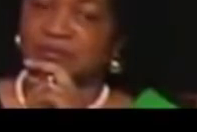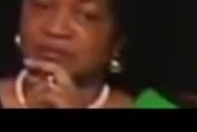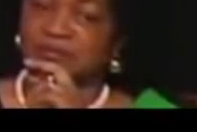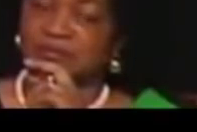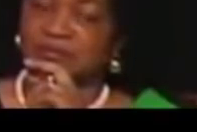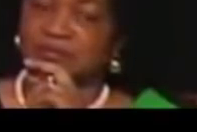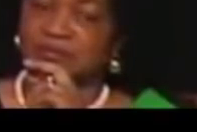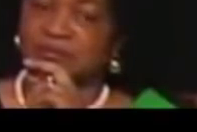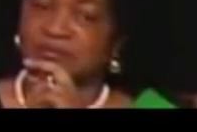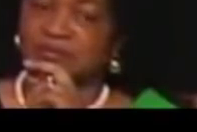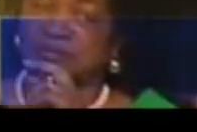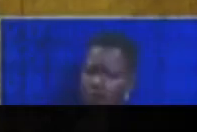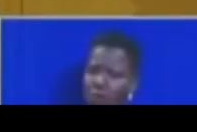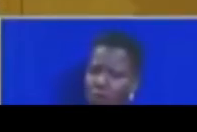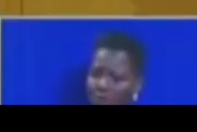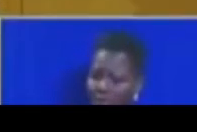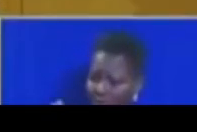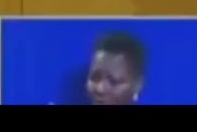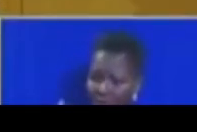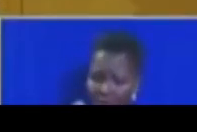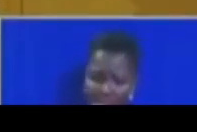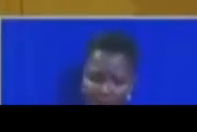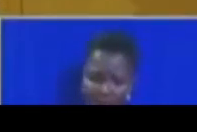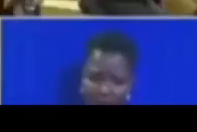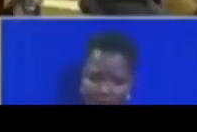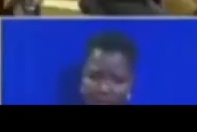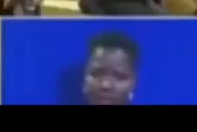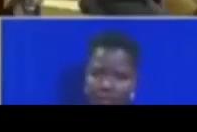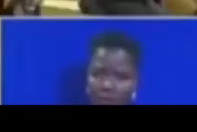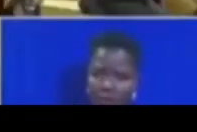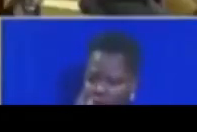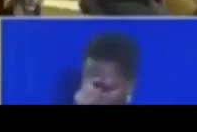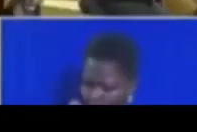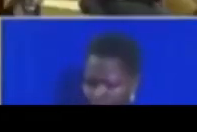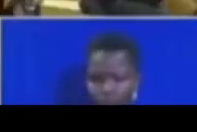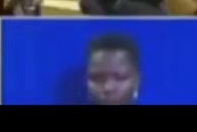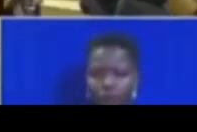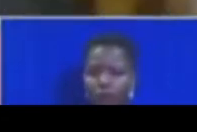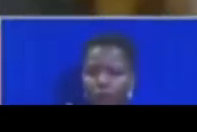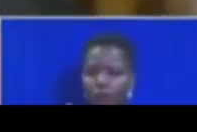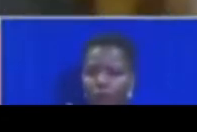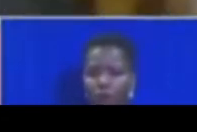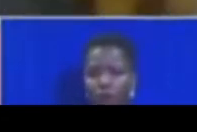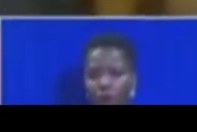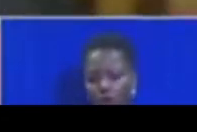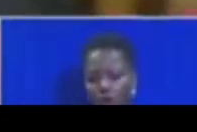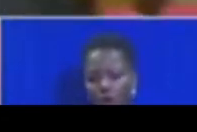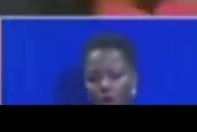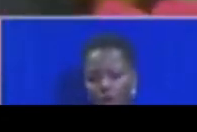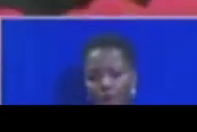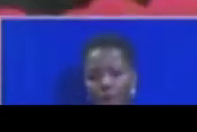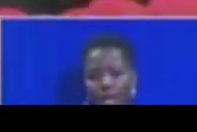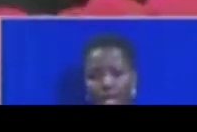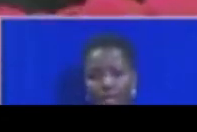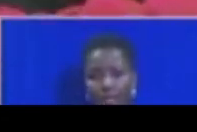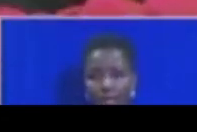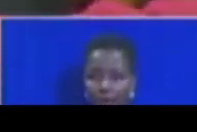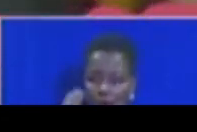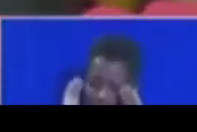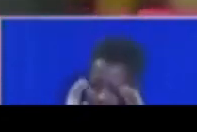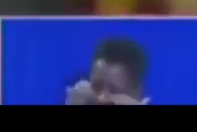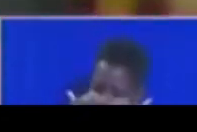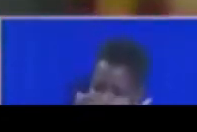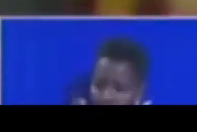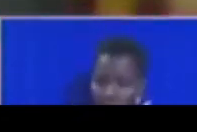100.2 million. In 2012. We pay so much. Minister Maite Mashamaite, she's sleeping in parliament. And with that position,